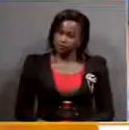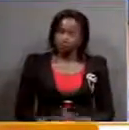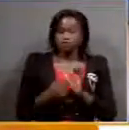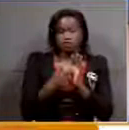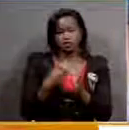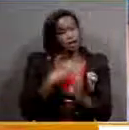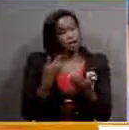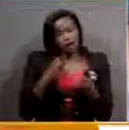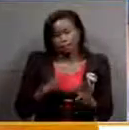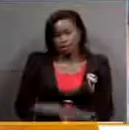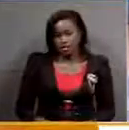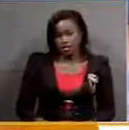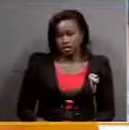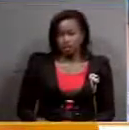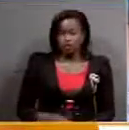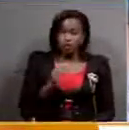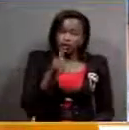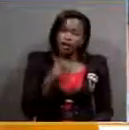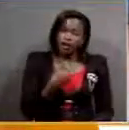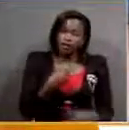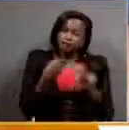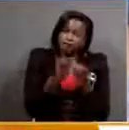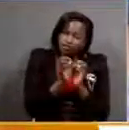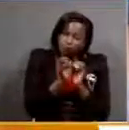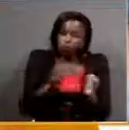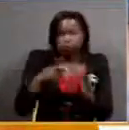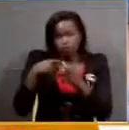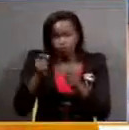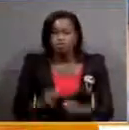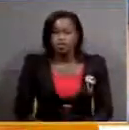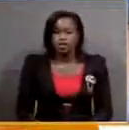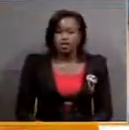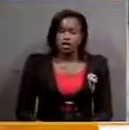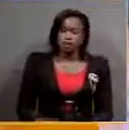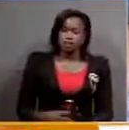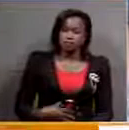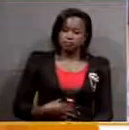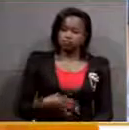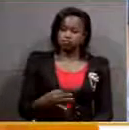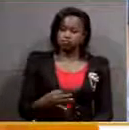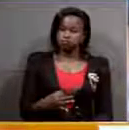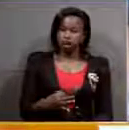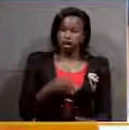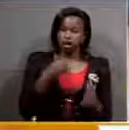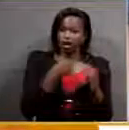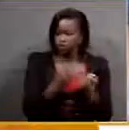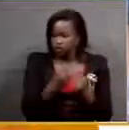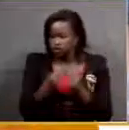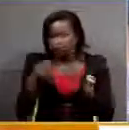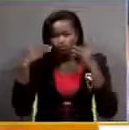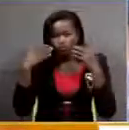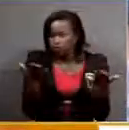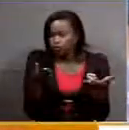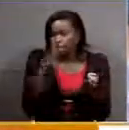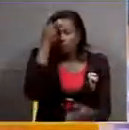You have no place to go, you have nothing to do, yet you are pregnant or you're not, yet your parents are not